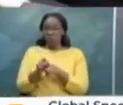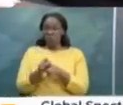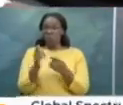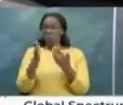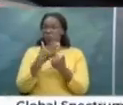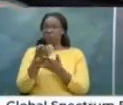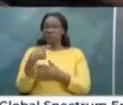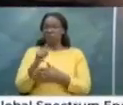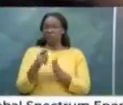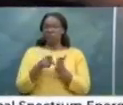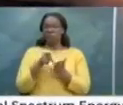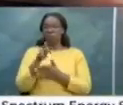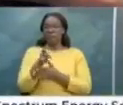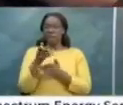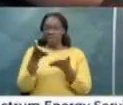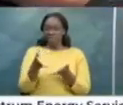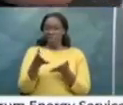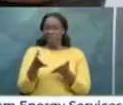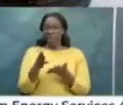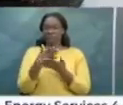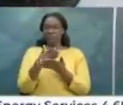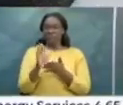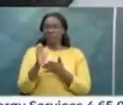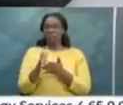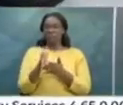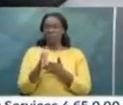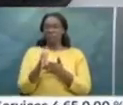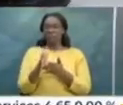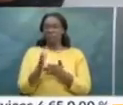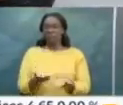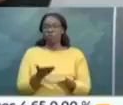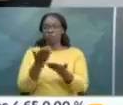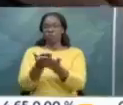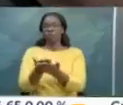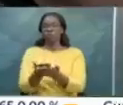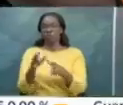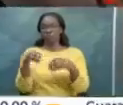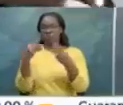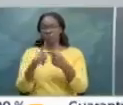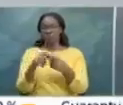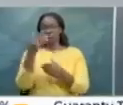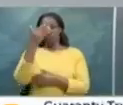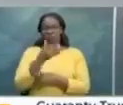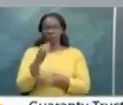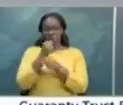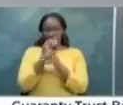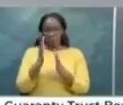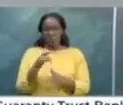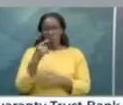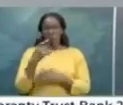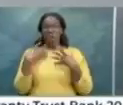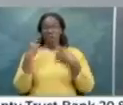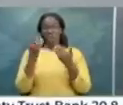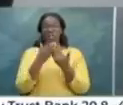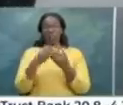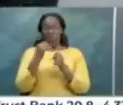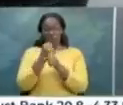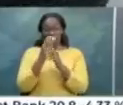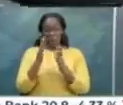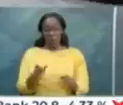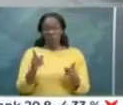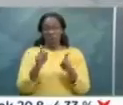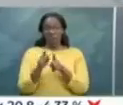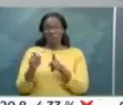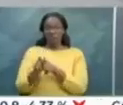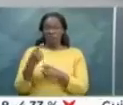whatever will be shopped within here, some of the donation will be donated to our frontline workers, which are the healthcare workers. We have